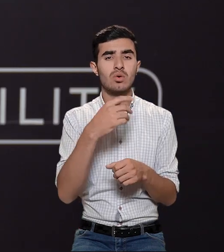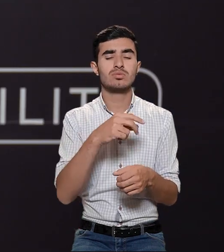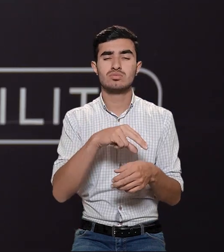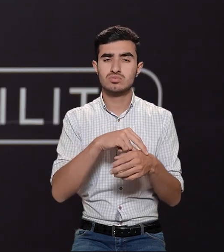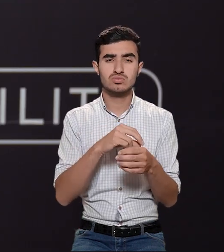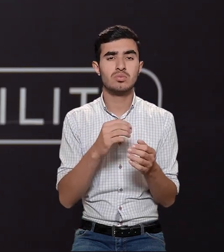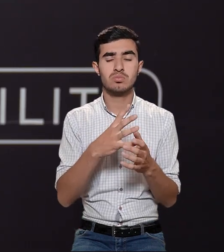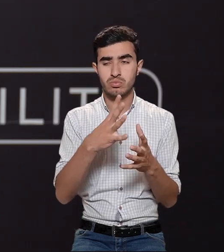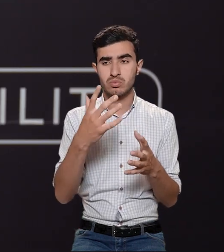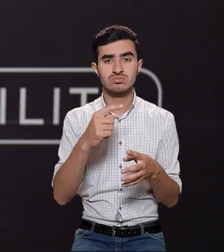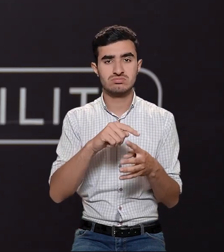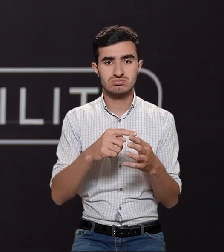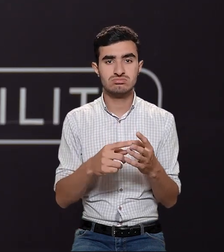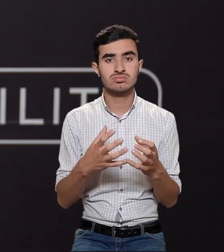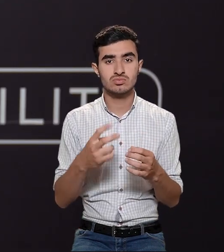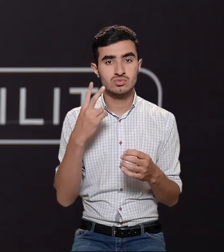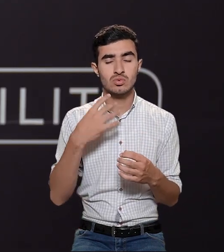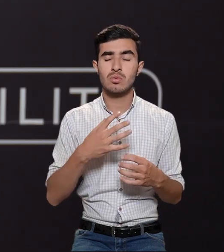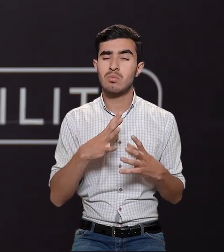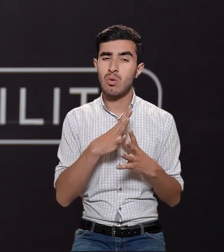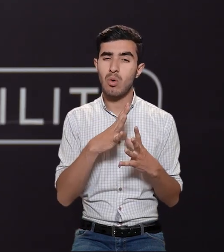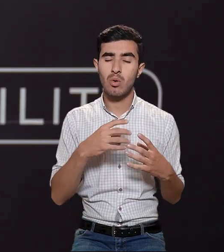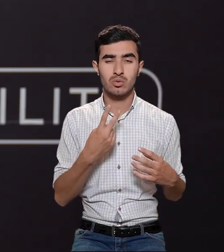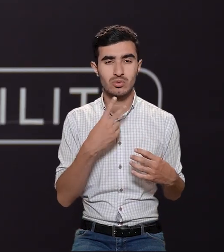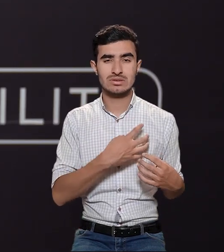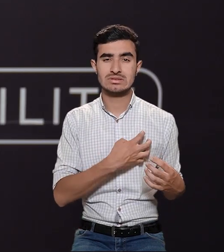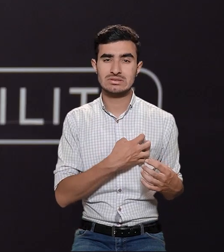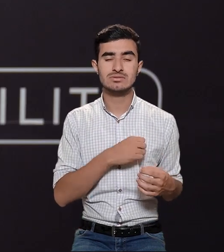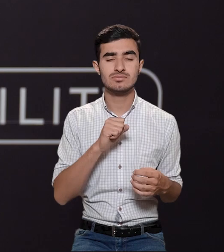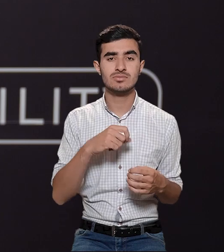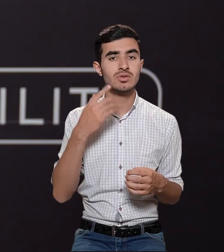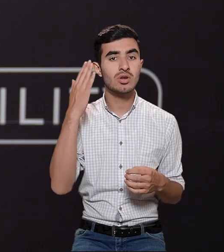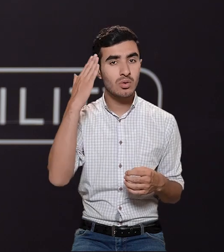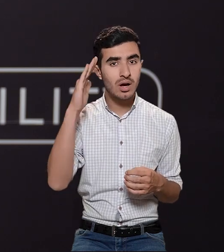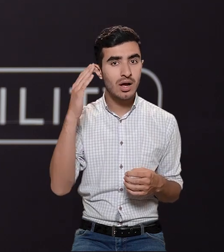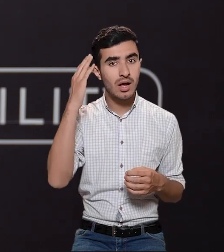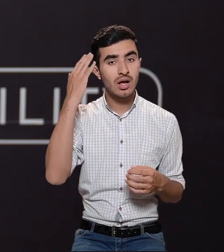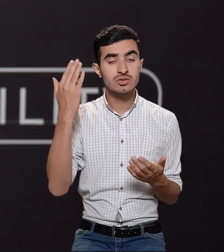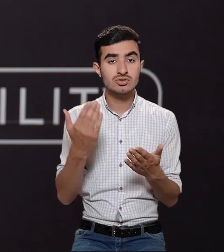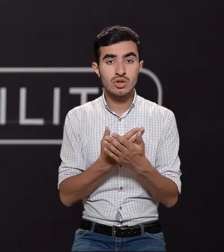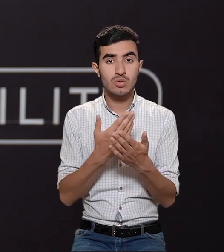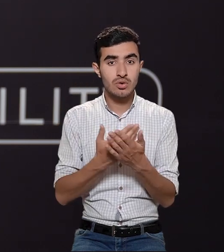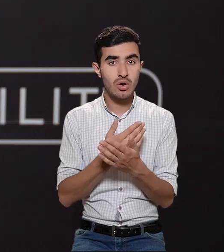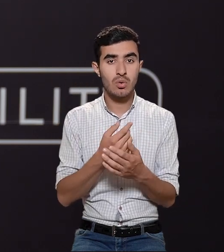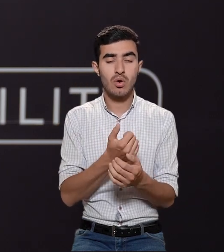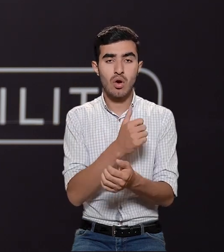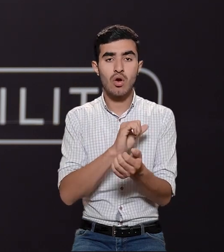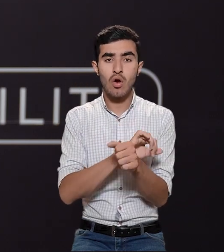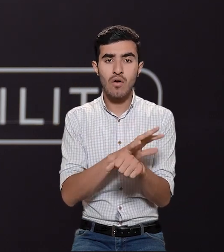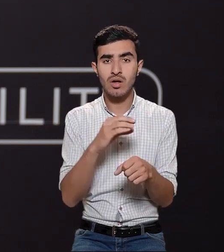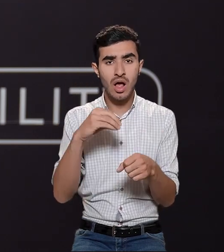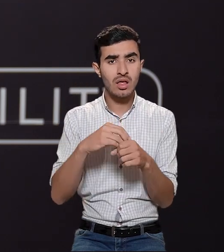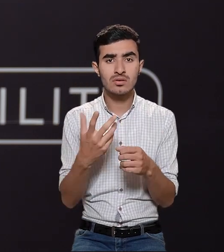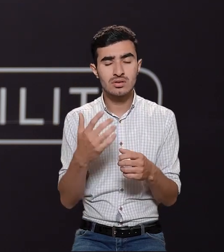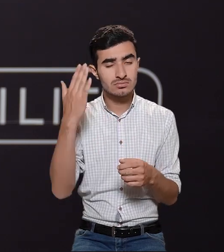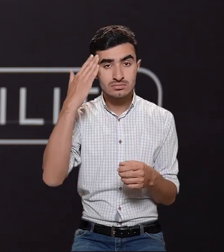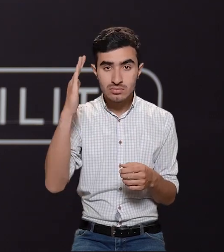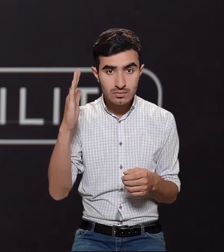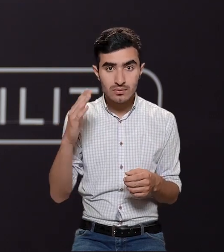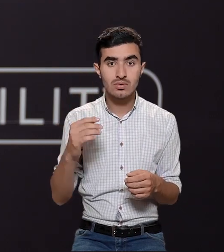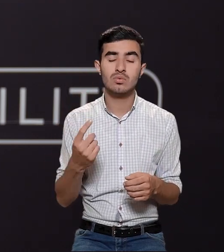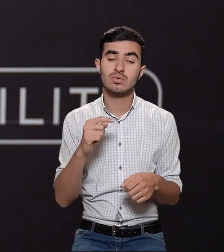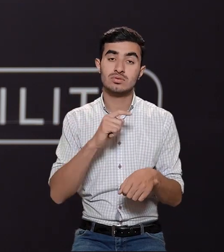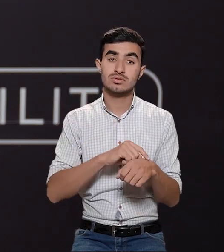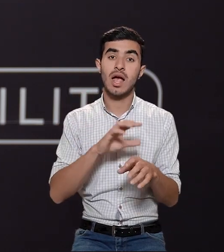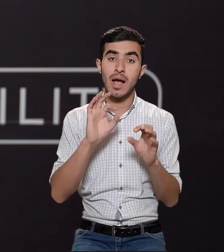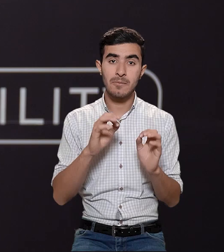was so heartbreaking, especially in the initial few months, because nobody knew anything what is COVID. So